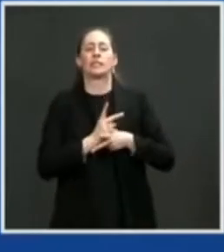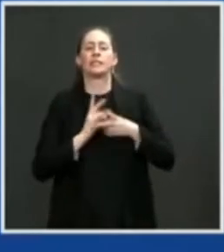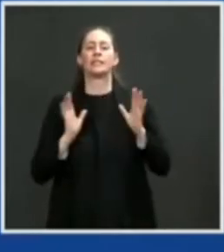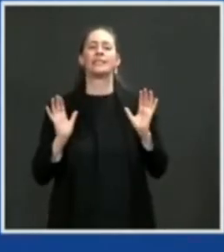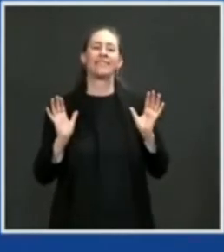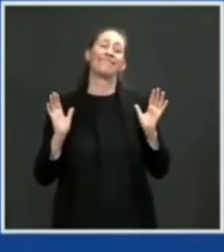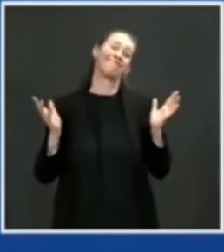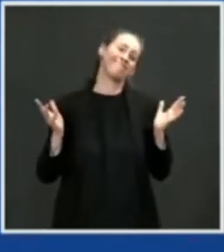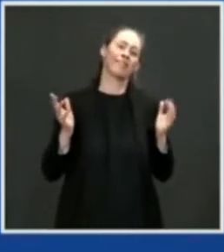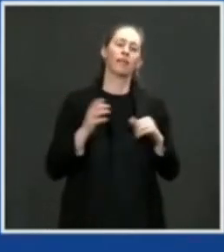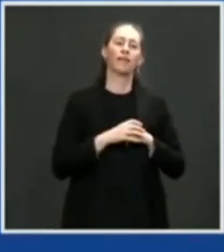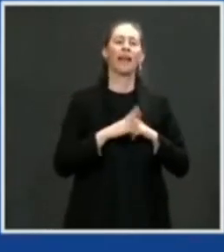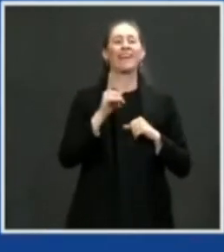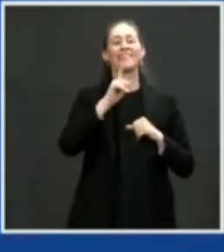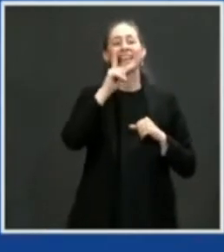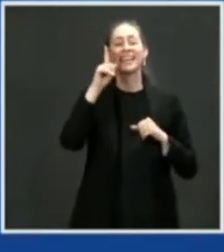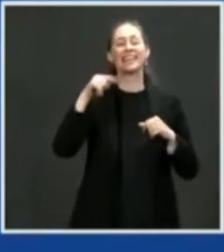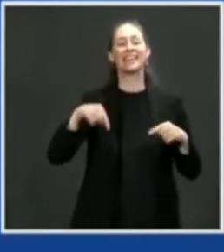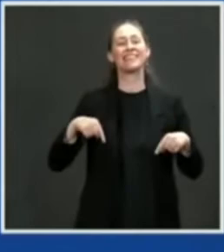HR1, baby.